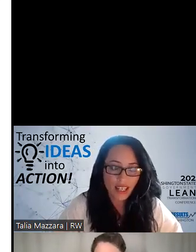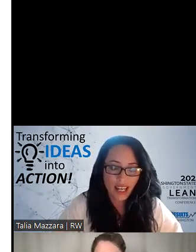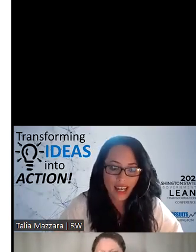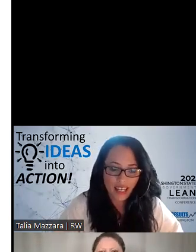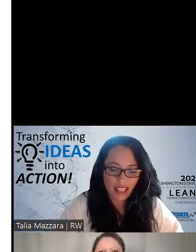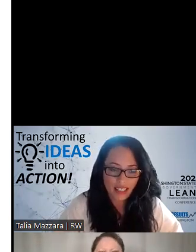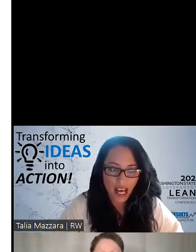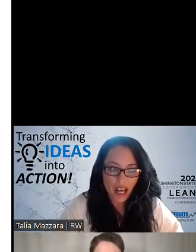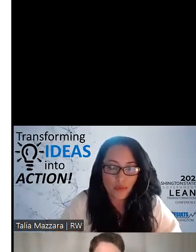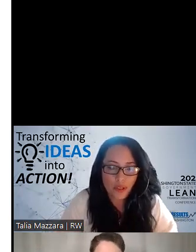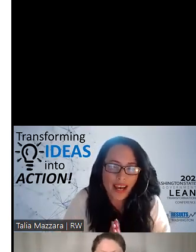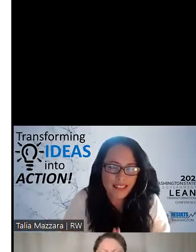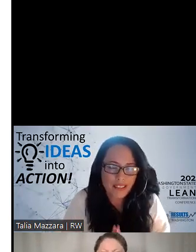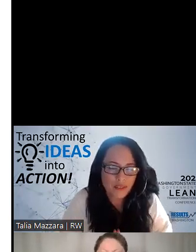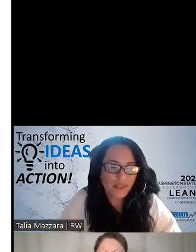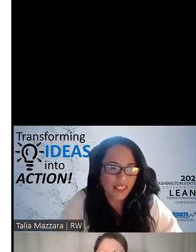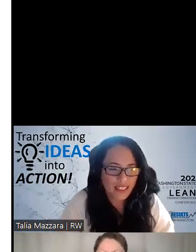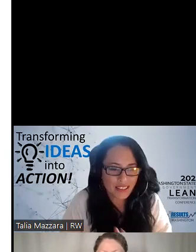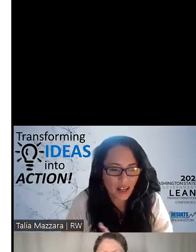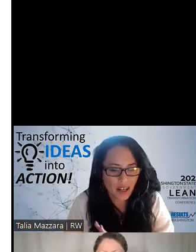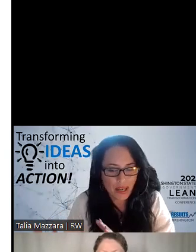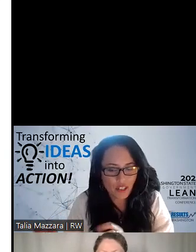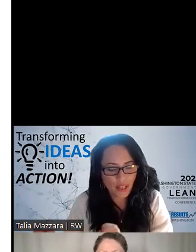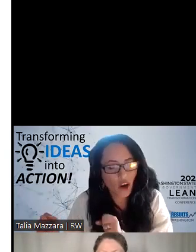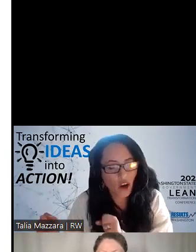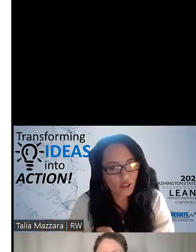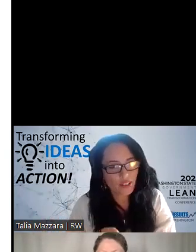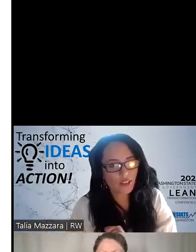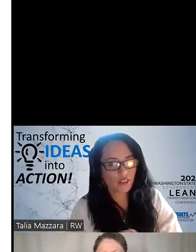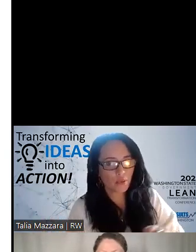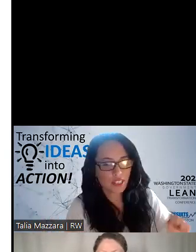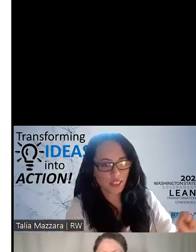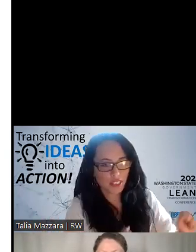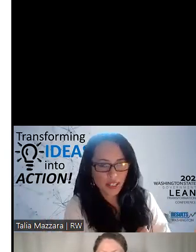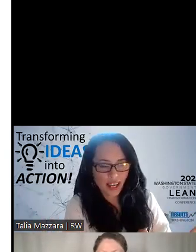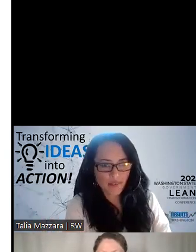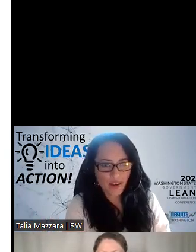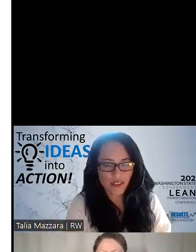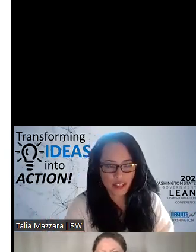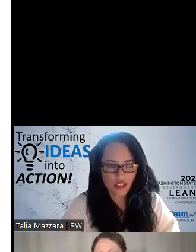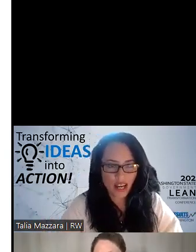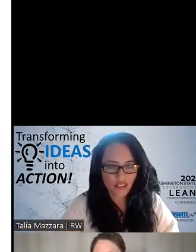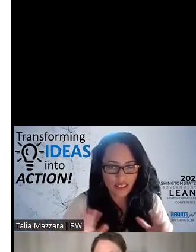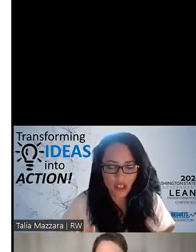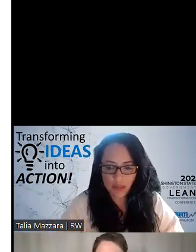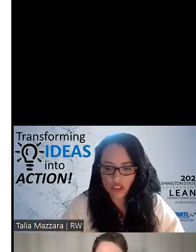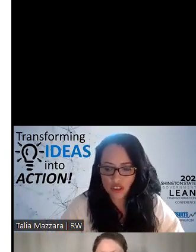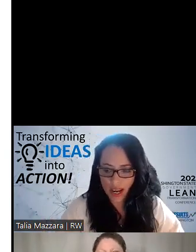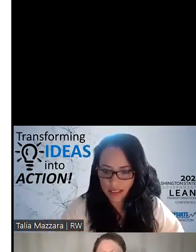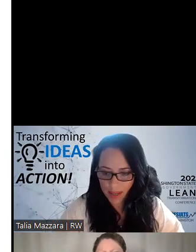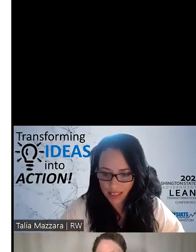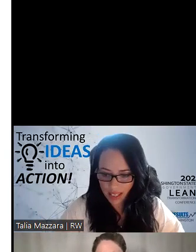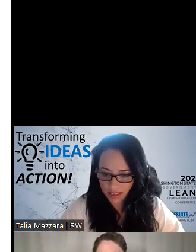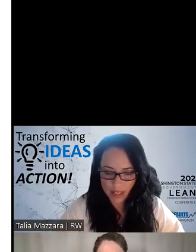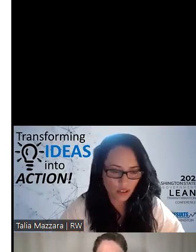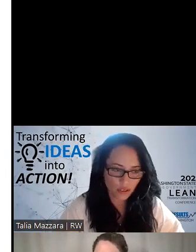presentation. And I would ask that you please make sure that all your questions go into the Q&A rather than the chat, just to help us track